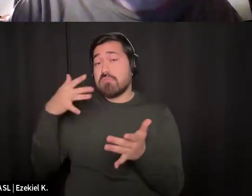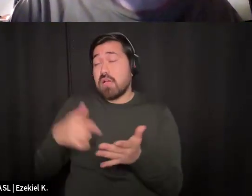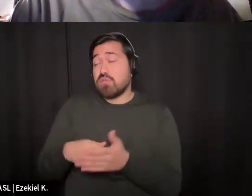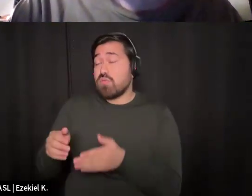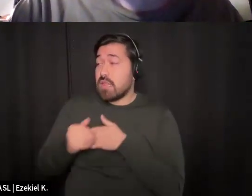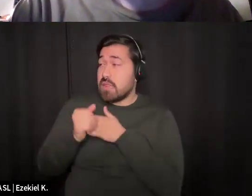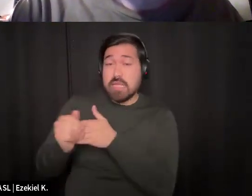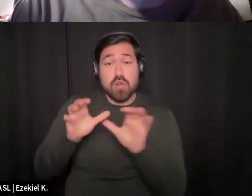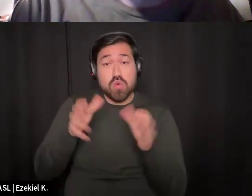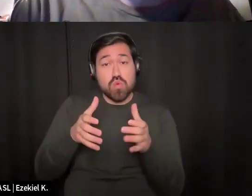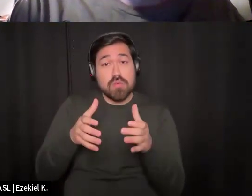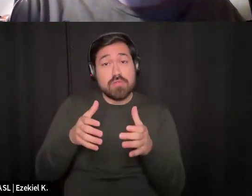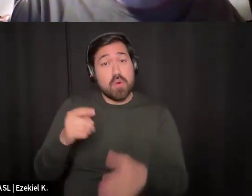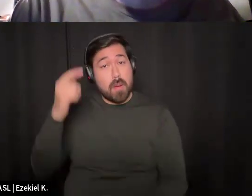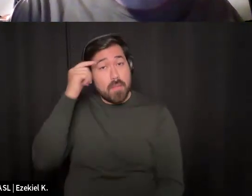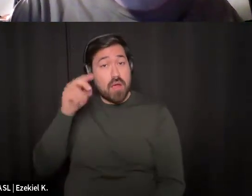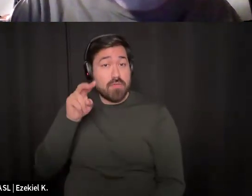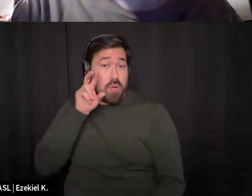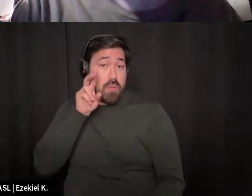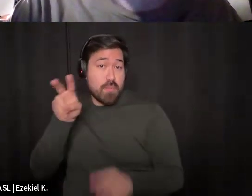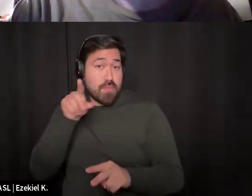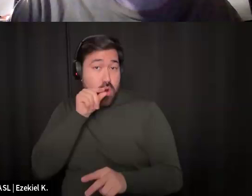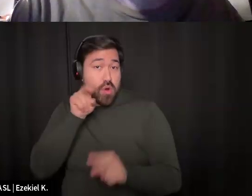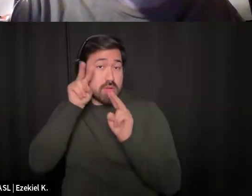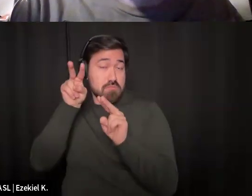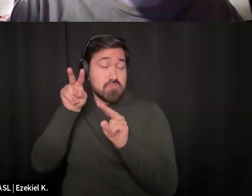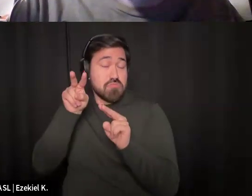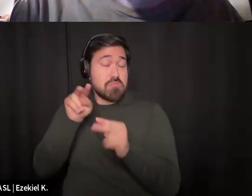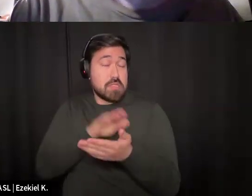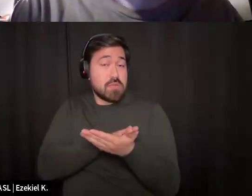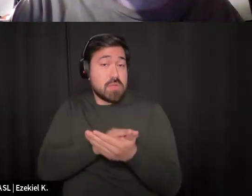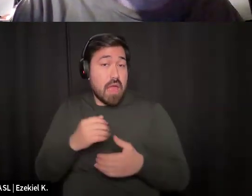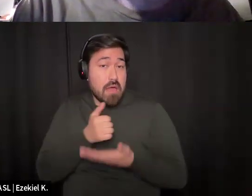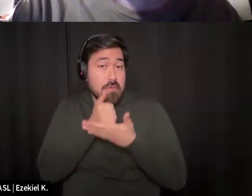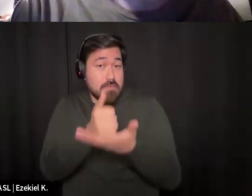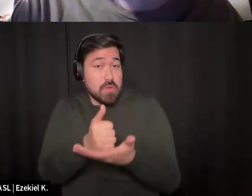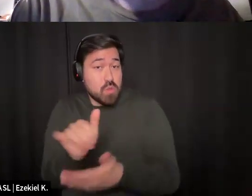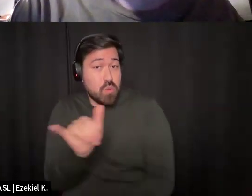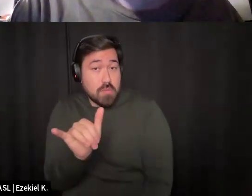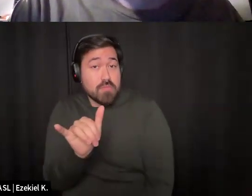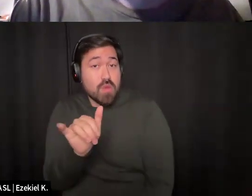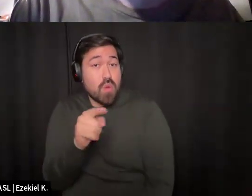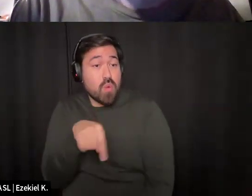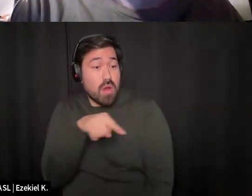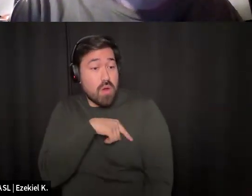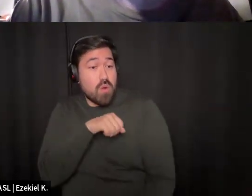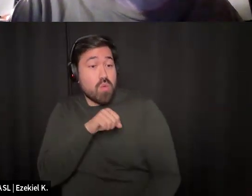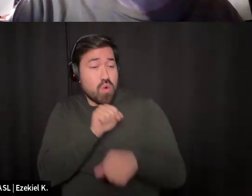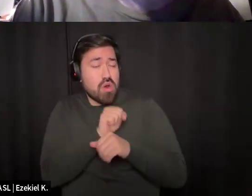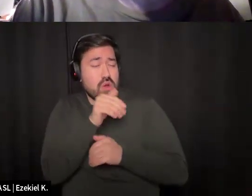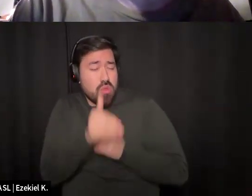birding. But I think that's really helpful in being able to like work with the